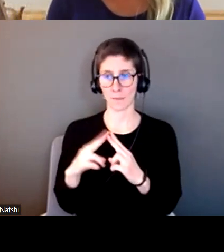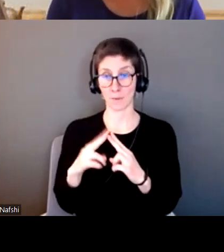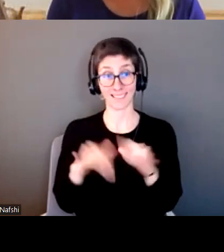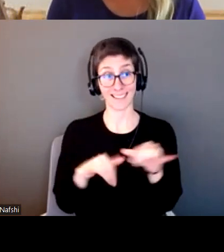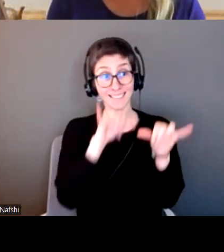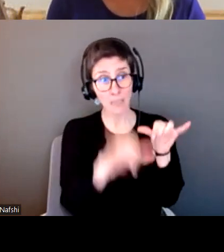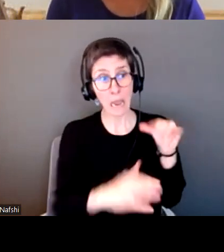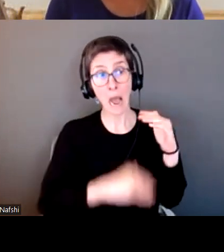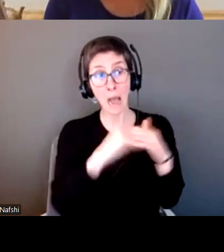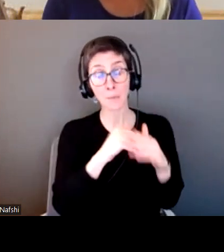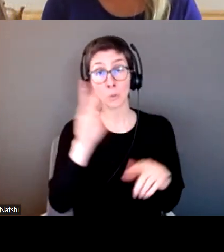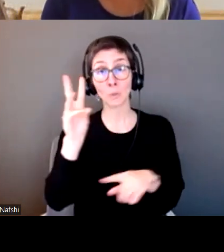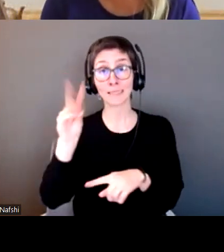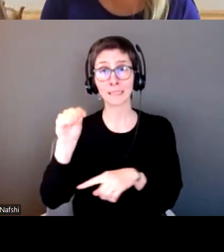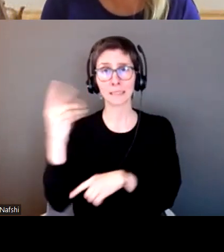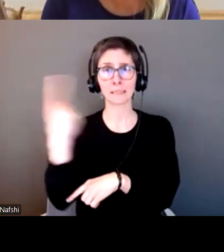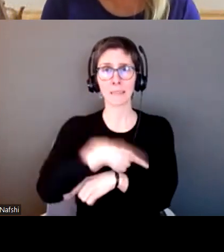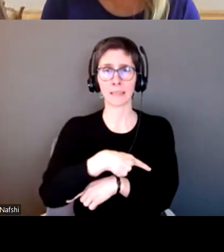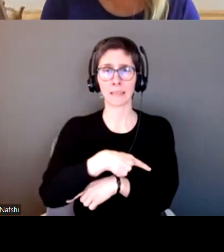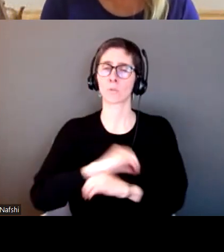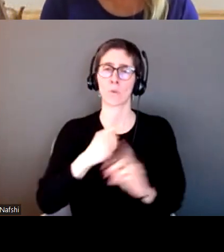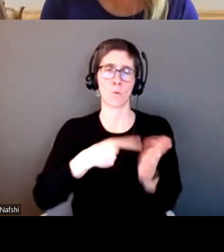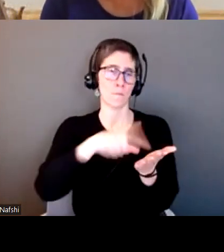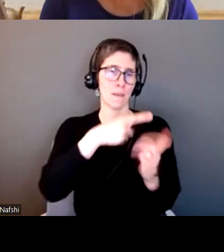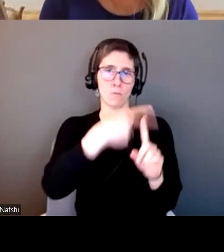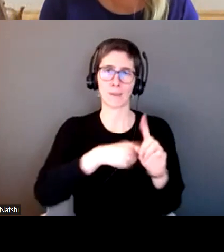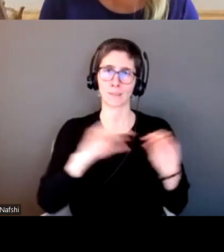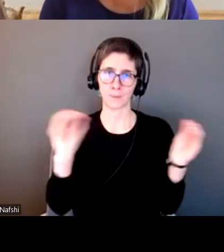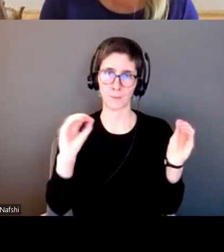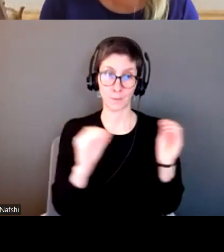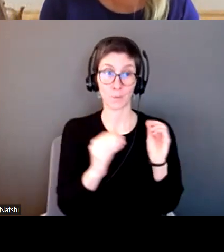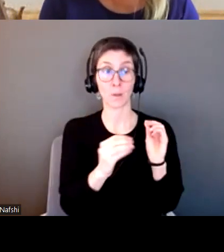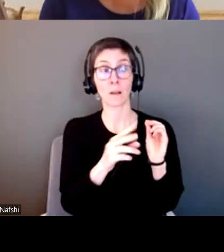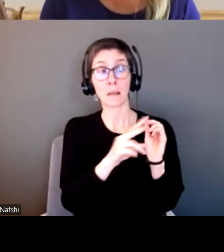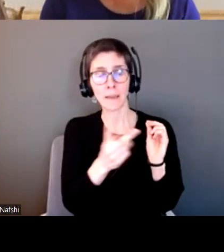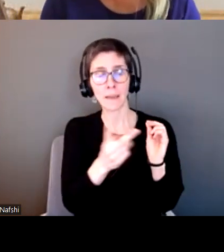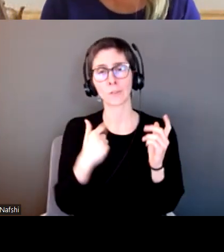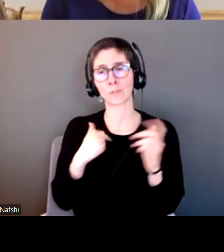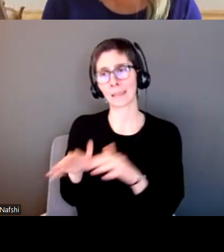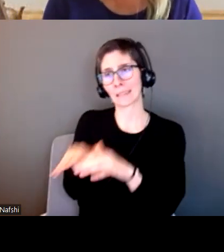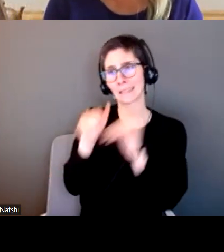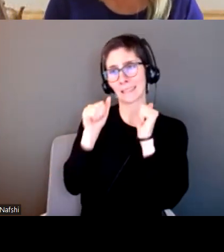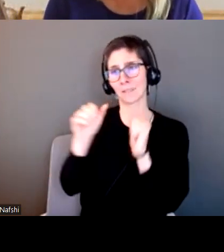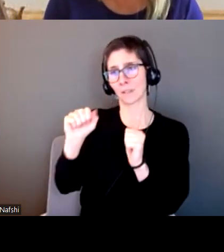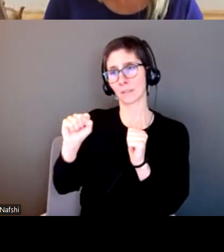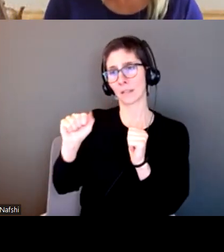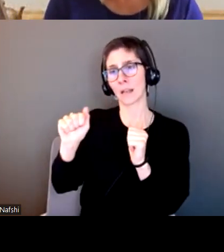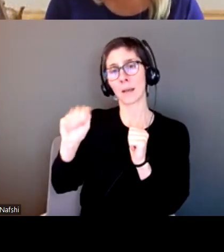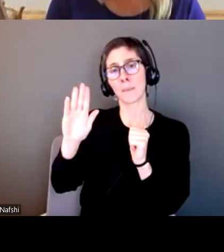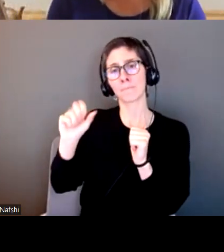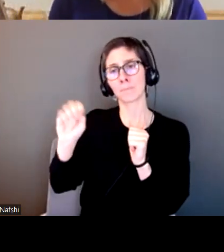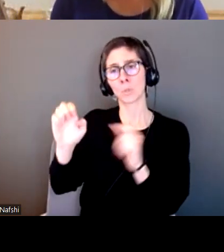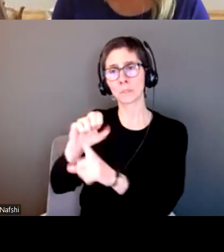to be able to get away from an abusive situation, to think about what they want to do. We do